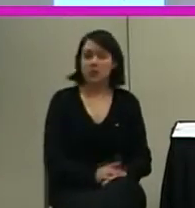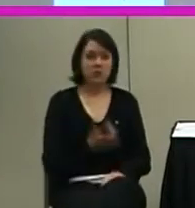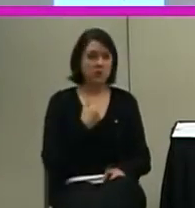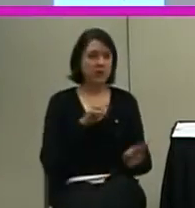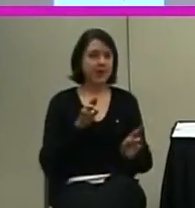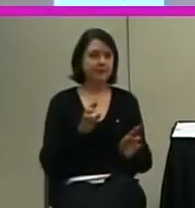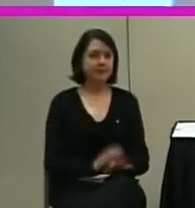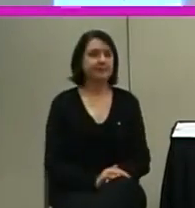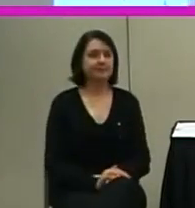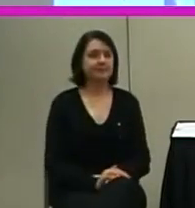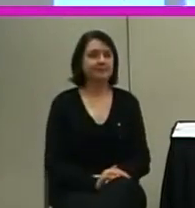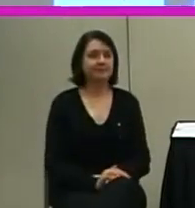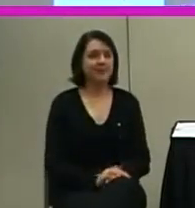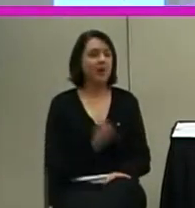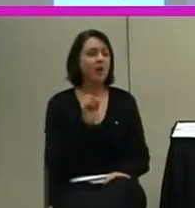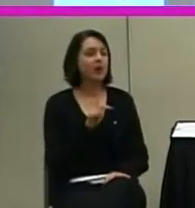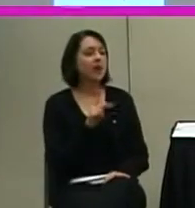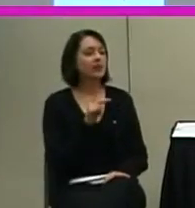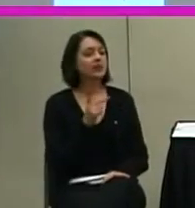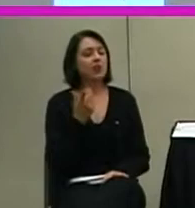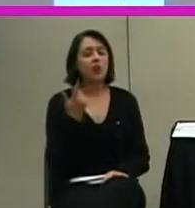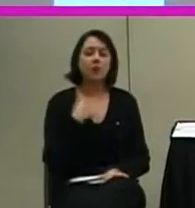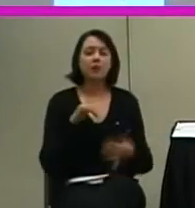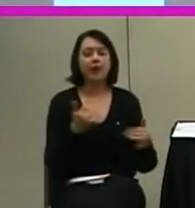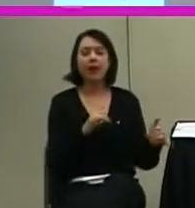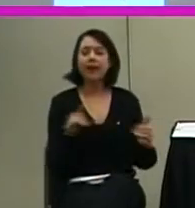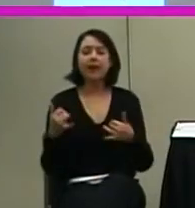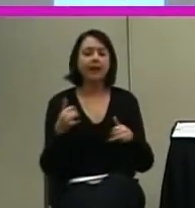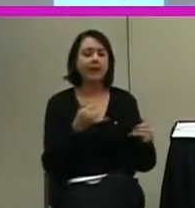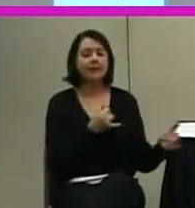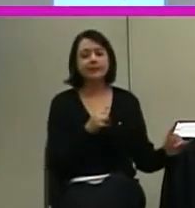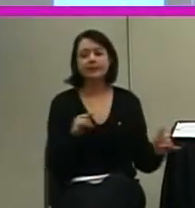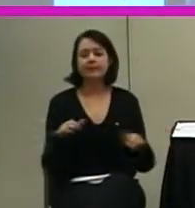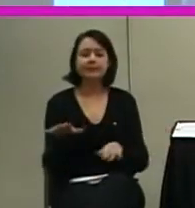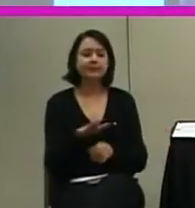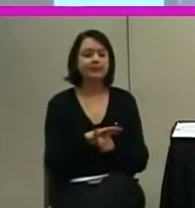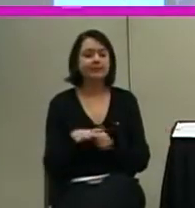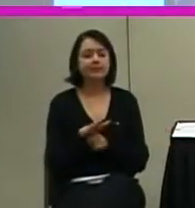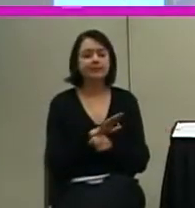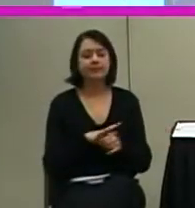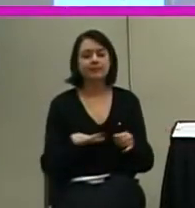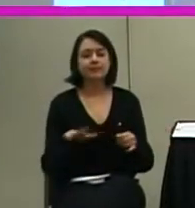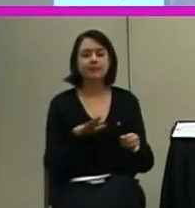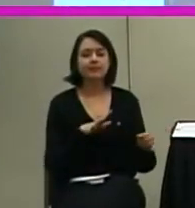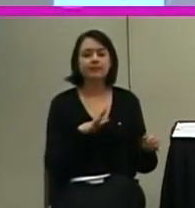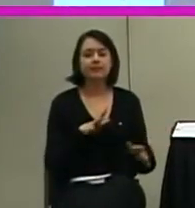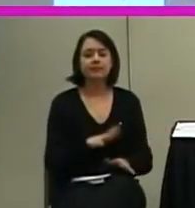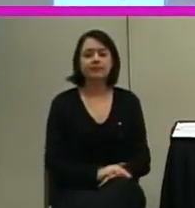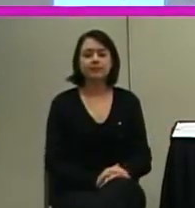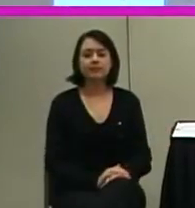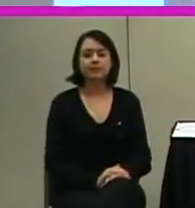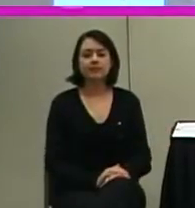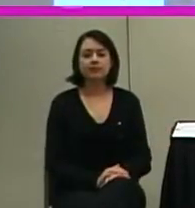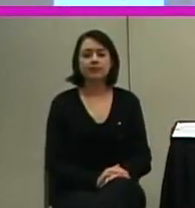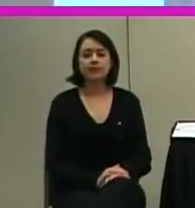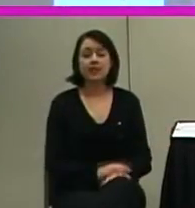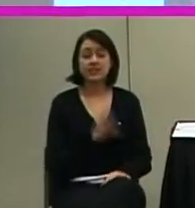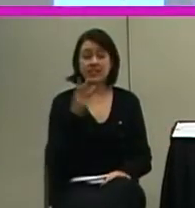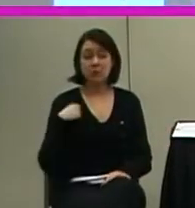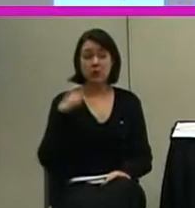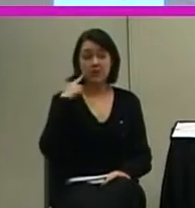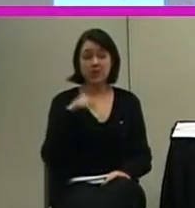Ready. Okay, so we're out here playing on the playground. Oh, I don't know. 6 points for